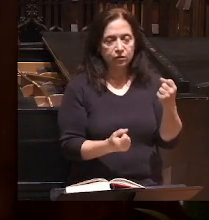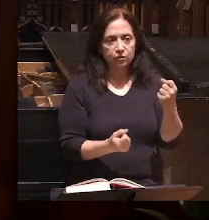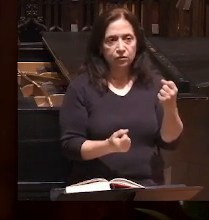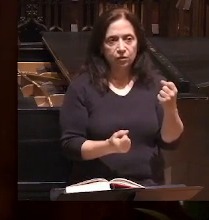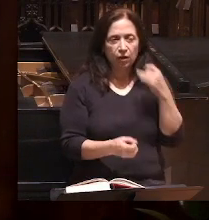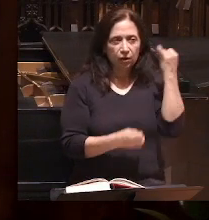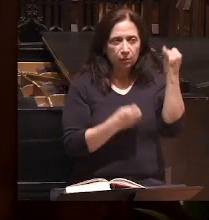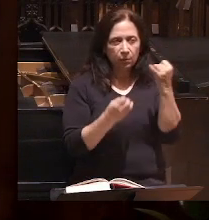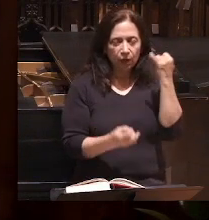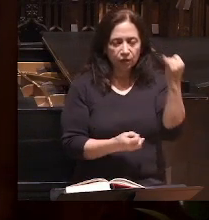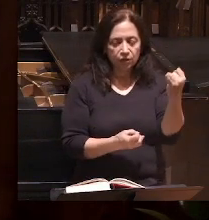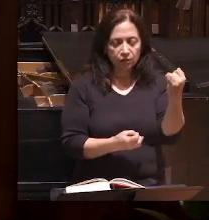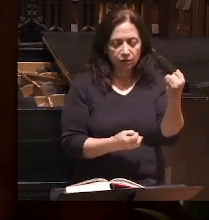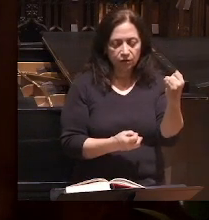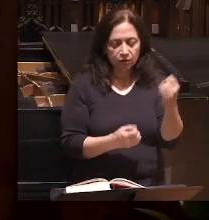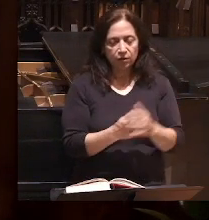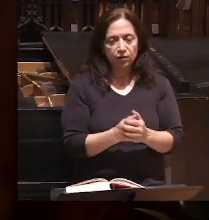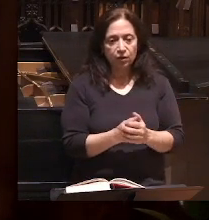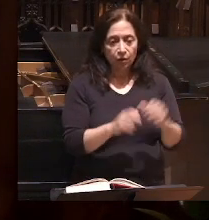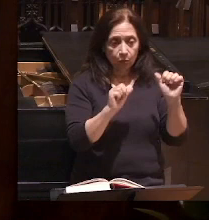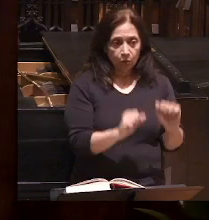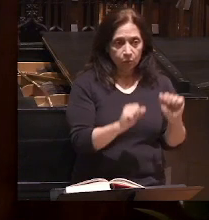to imagine what could be